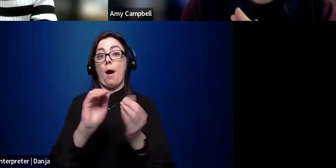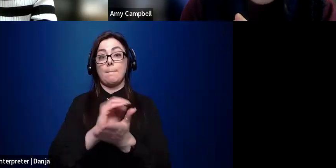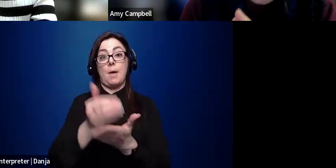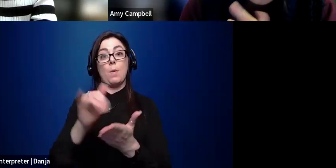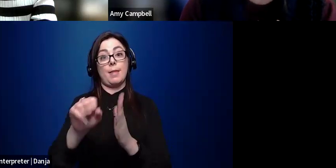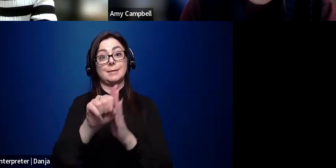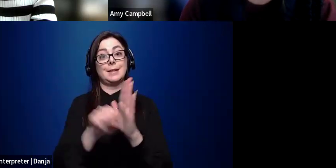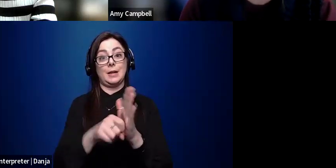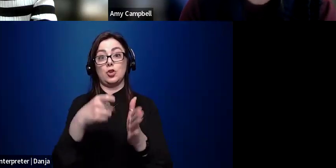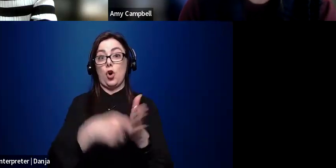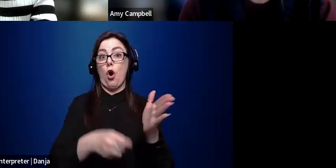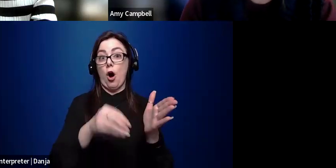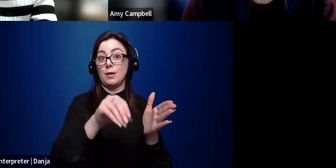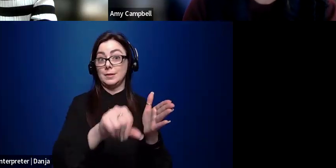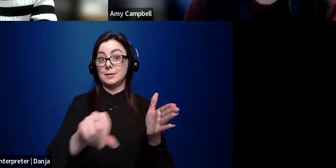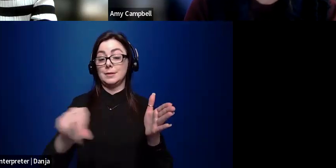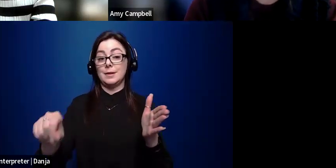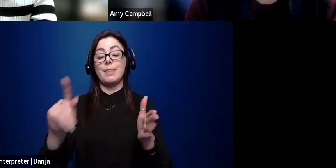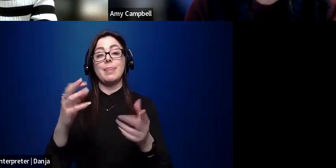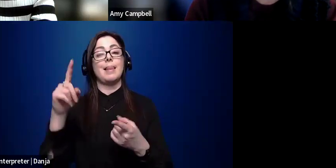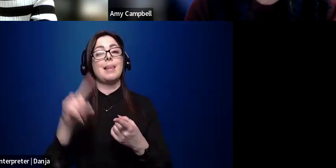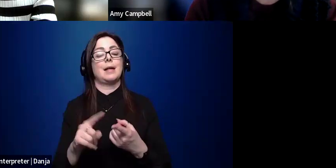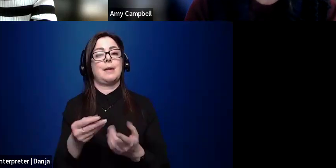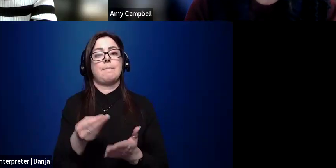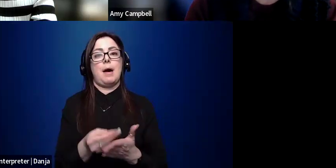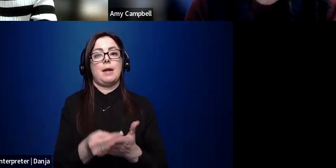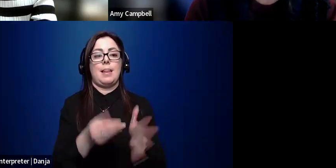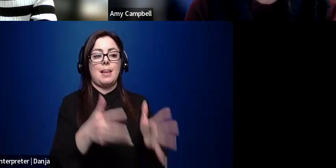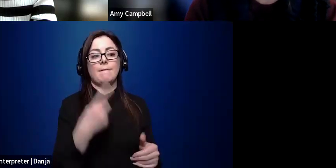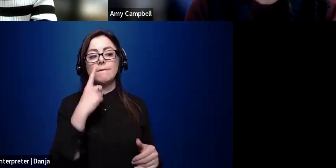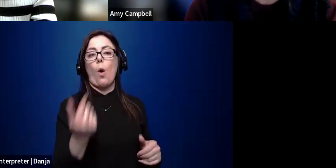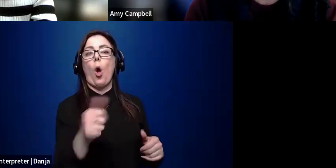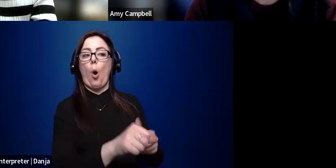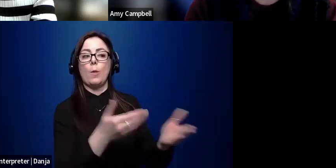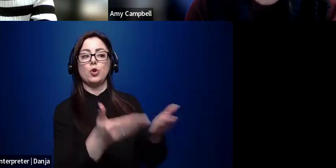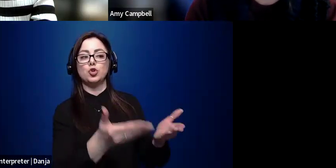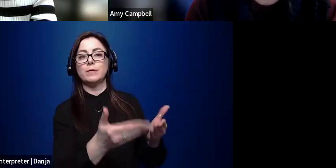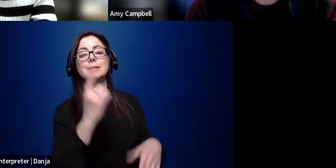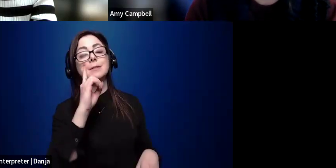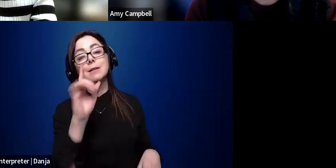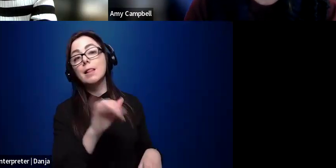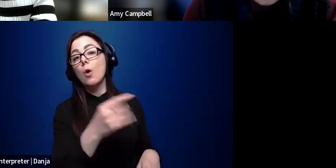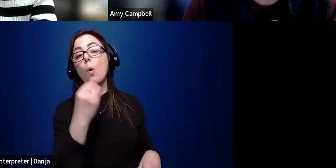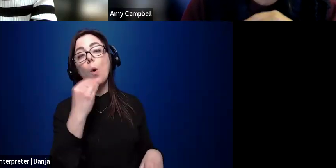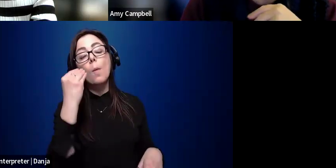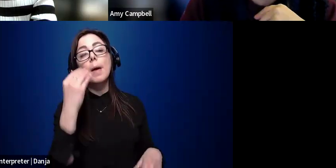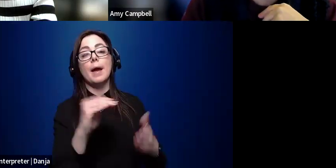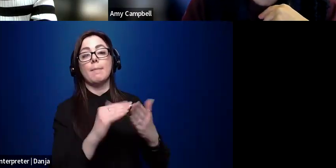which we've been trying not to do, the less money there is for everything else, like home and community-based care.